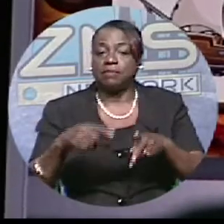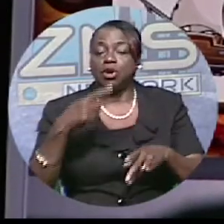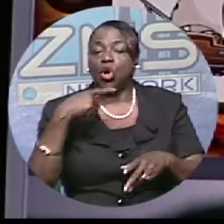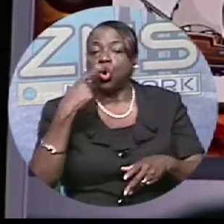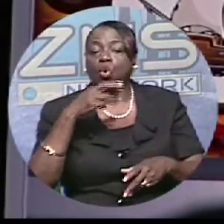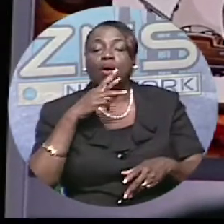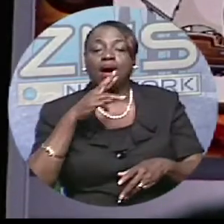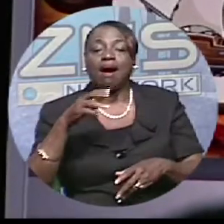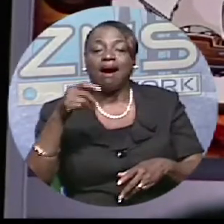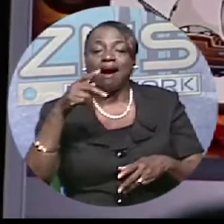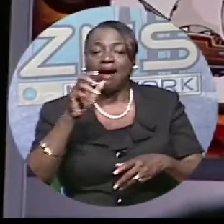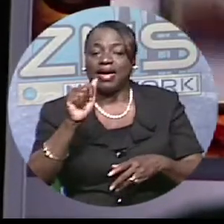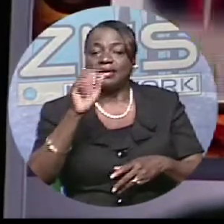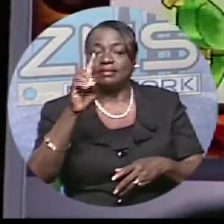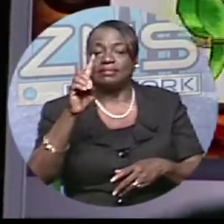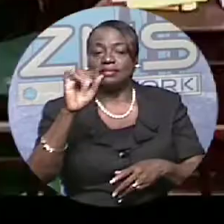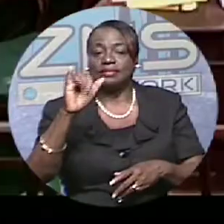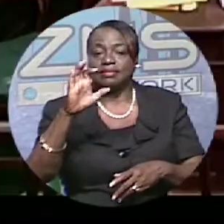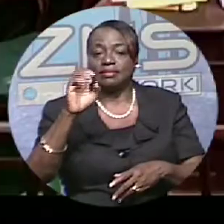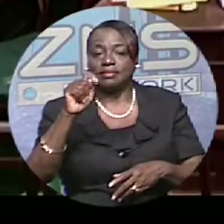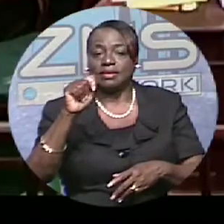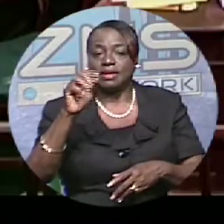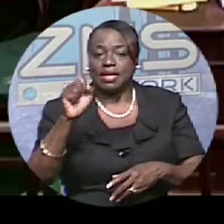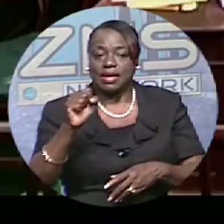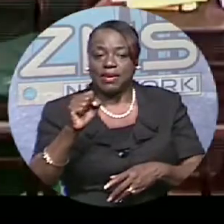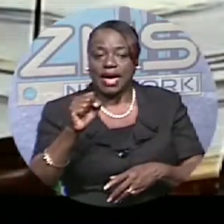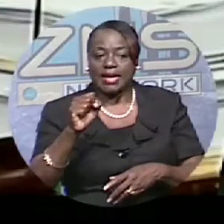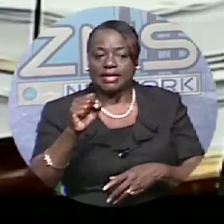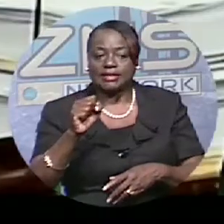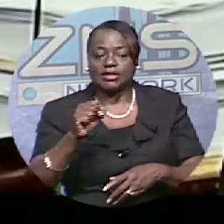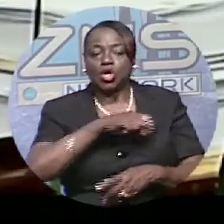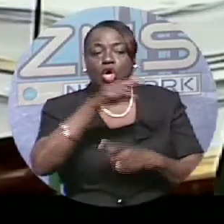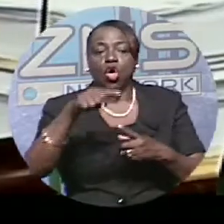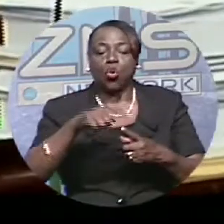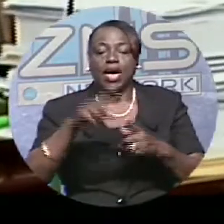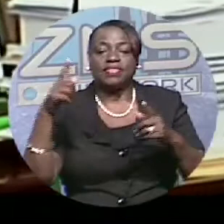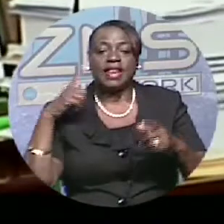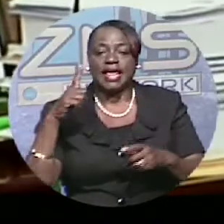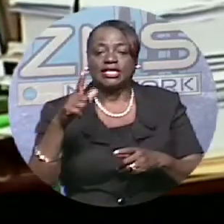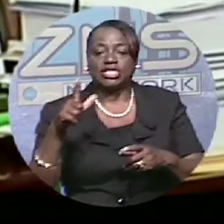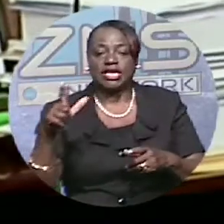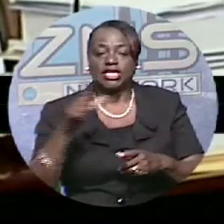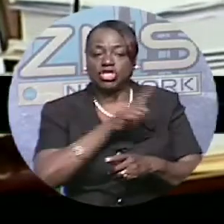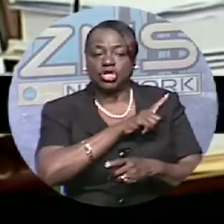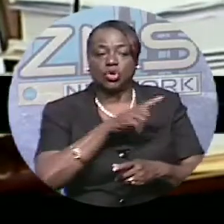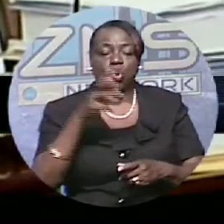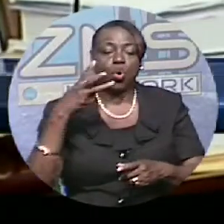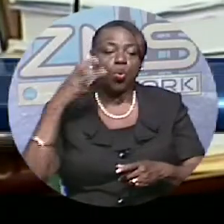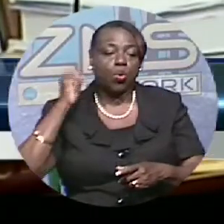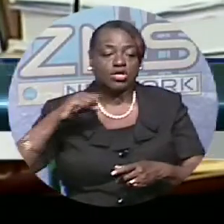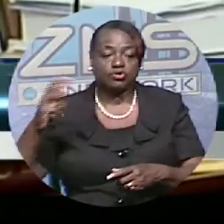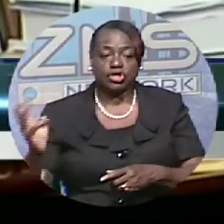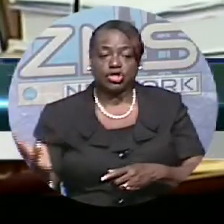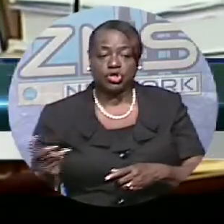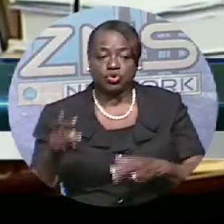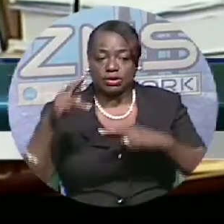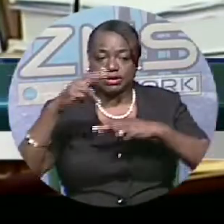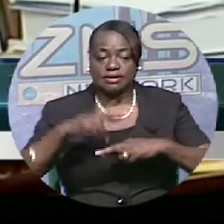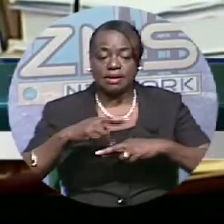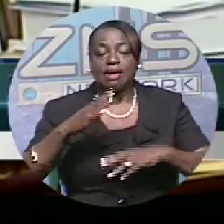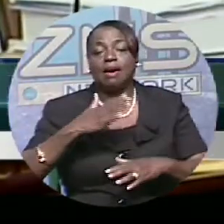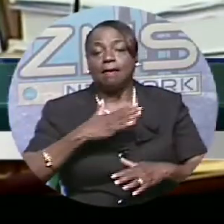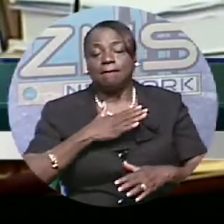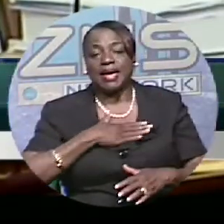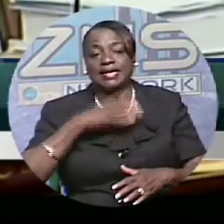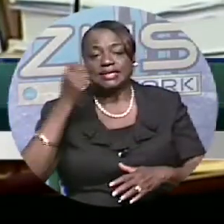Richard Lightbourne. Legislation was first introduced. It was my understanding that there was going to be a fund set aside